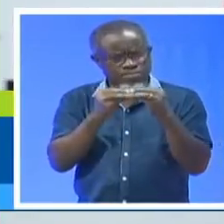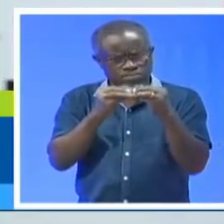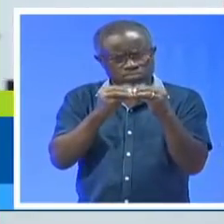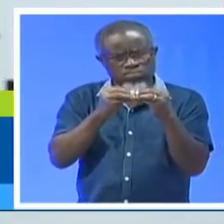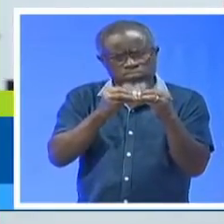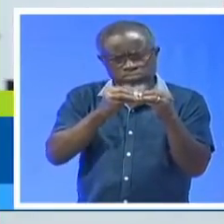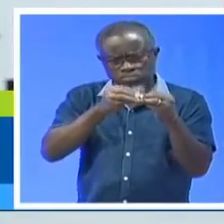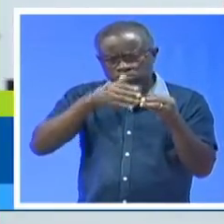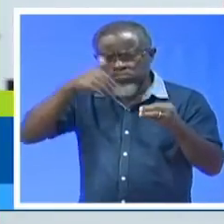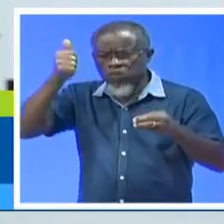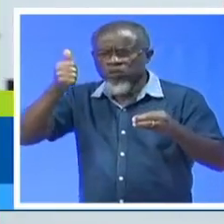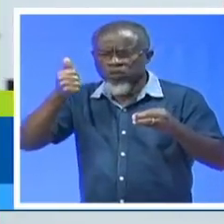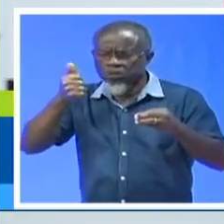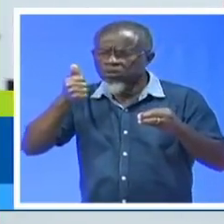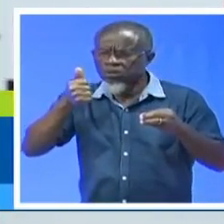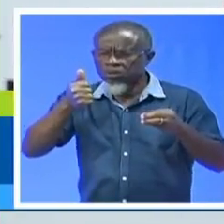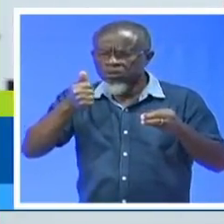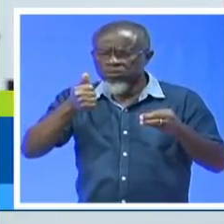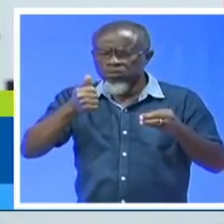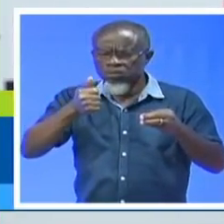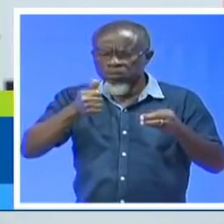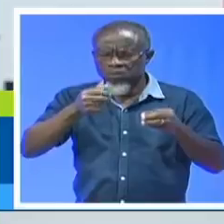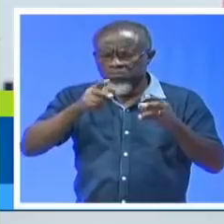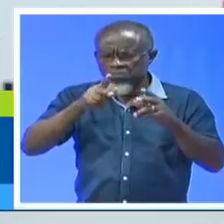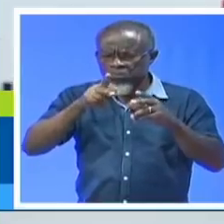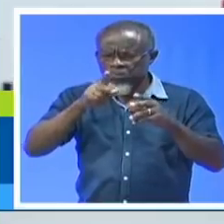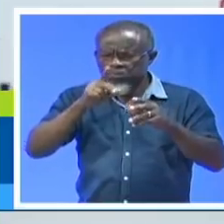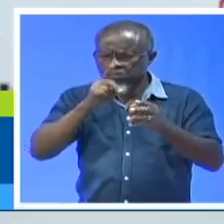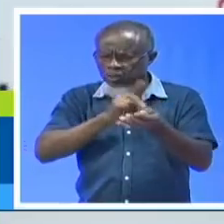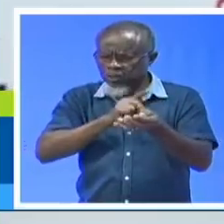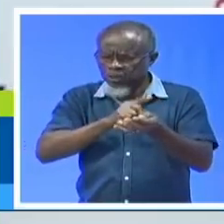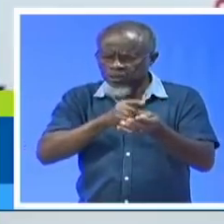the parallel healthcare system work there